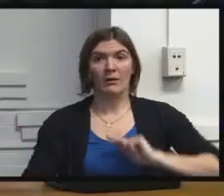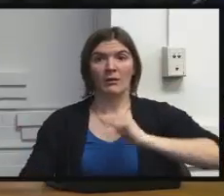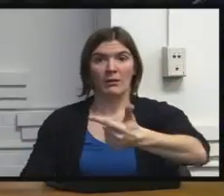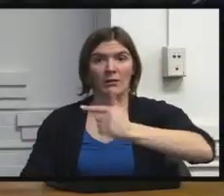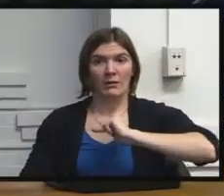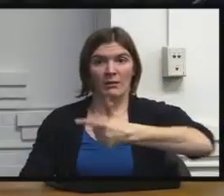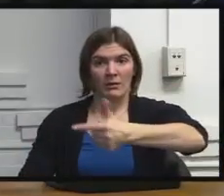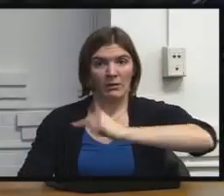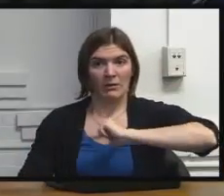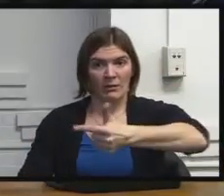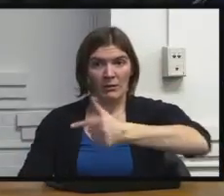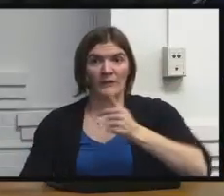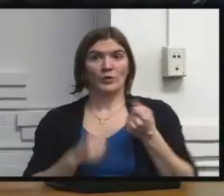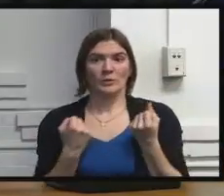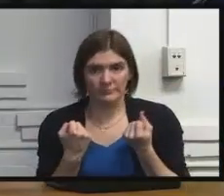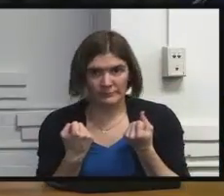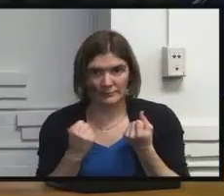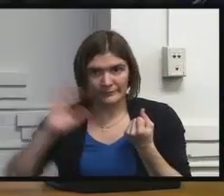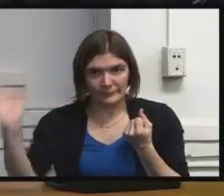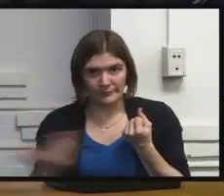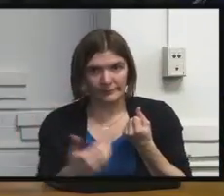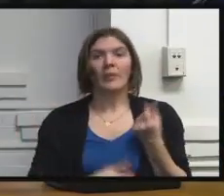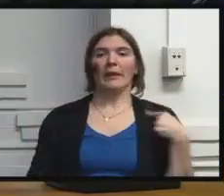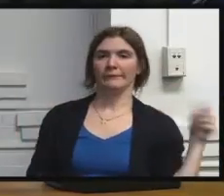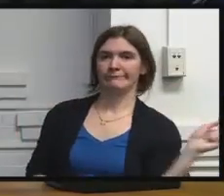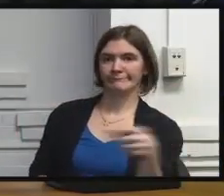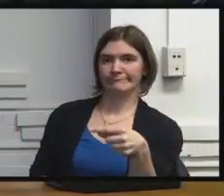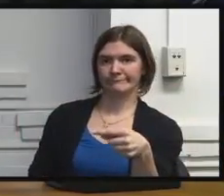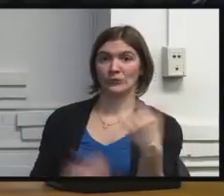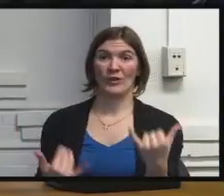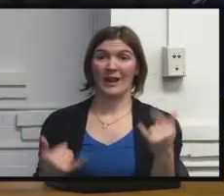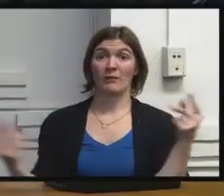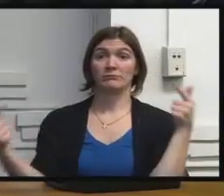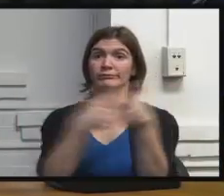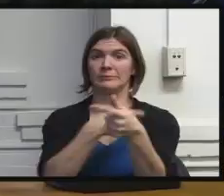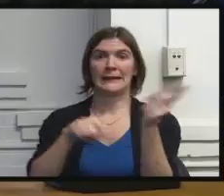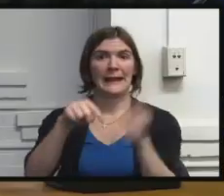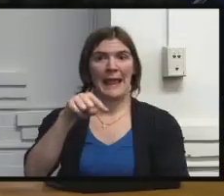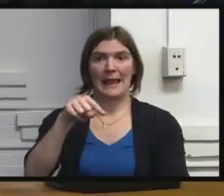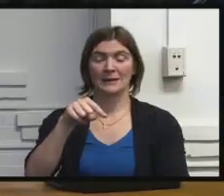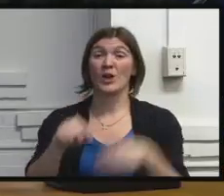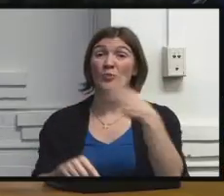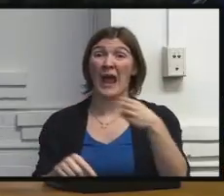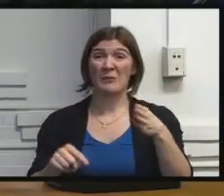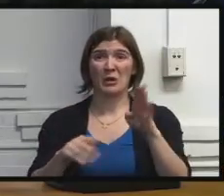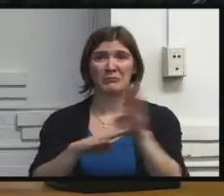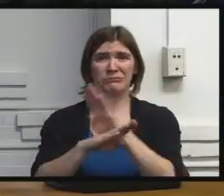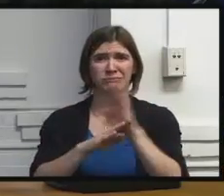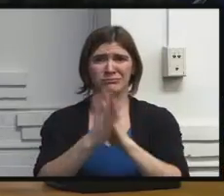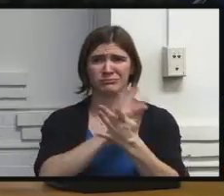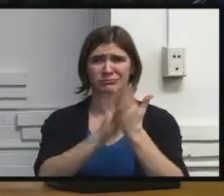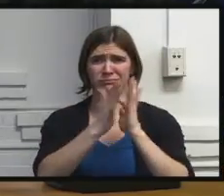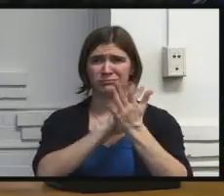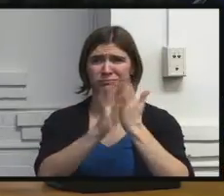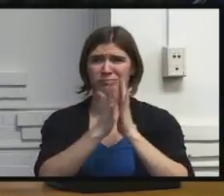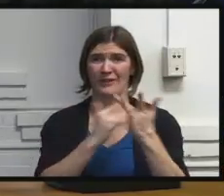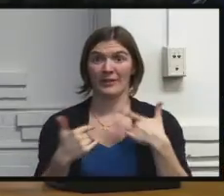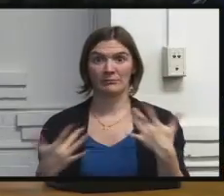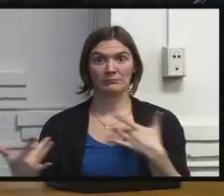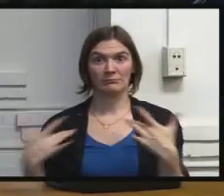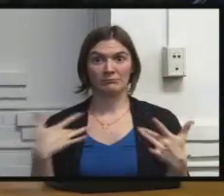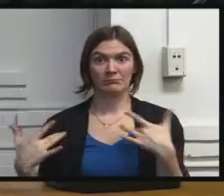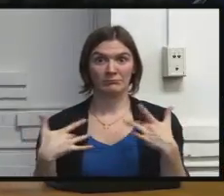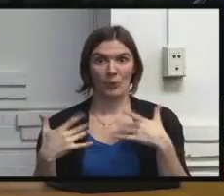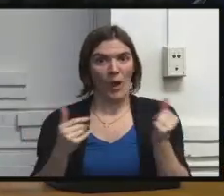lane of traffic. That's my understanding, in its current condition. And we know Brattleboro sees a lot of traffic, and so that's obviously something that we